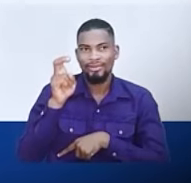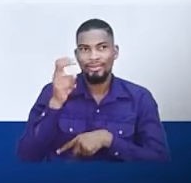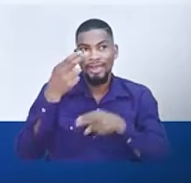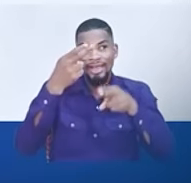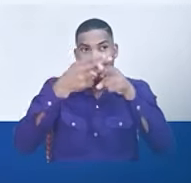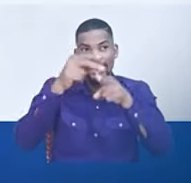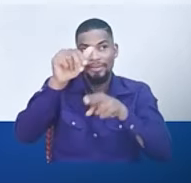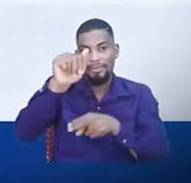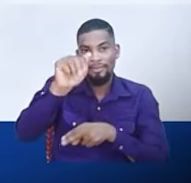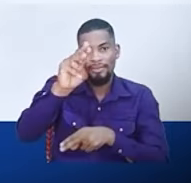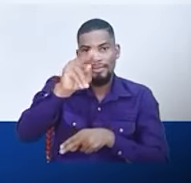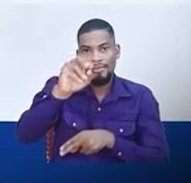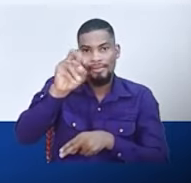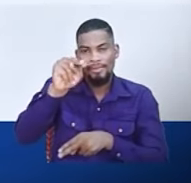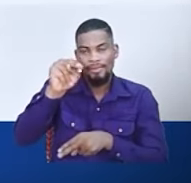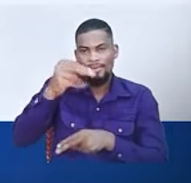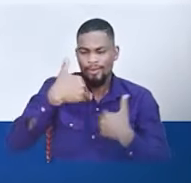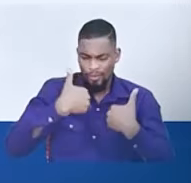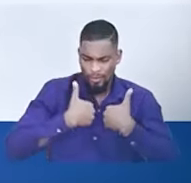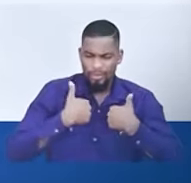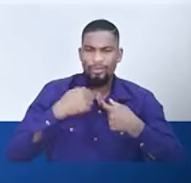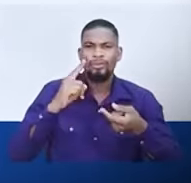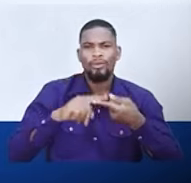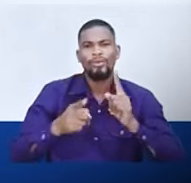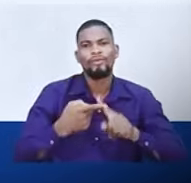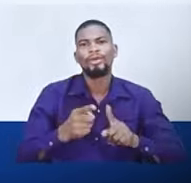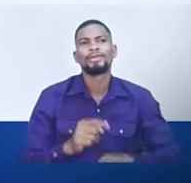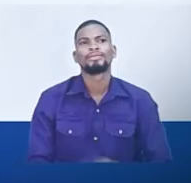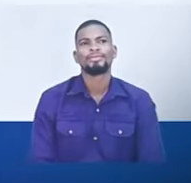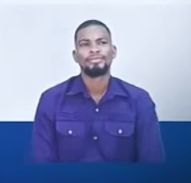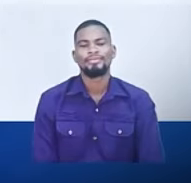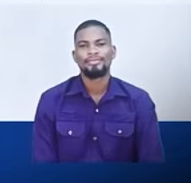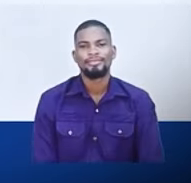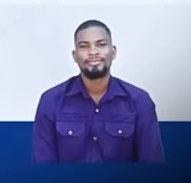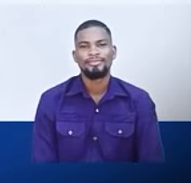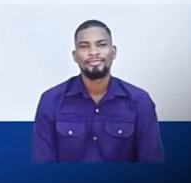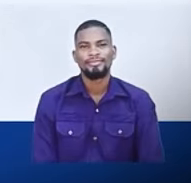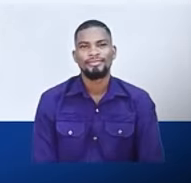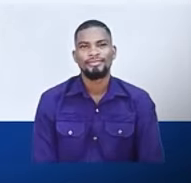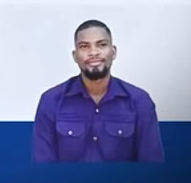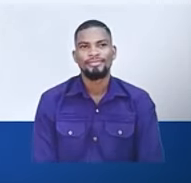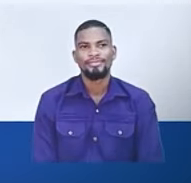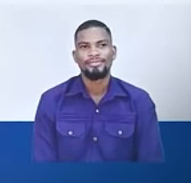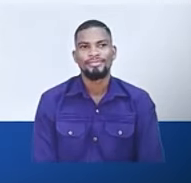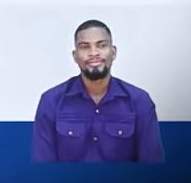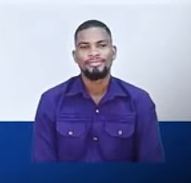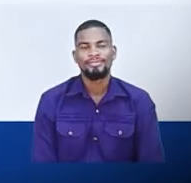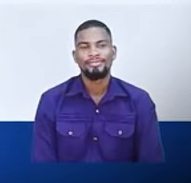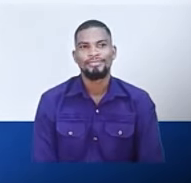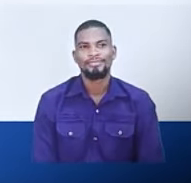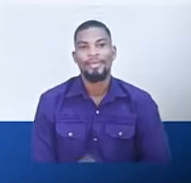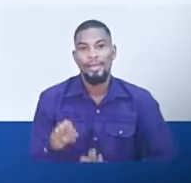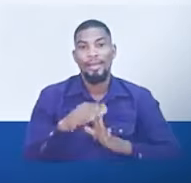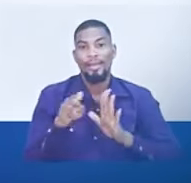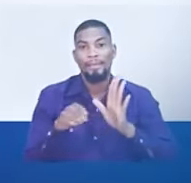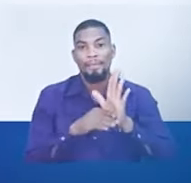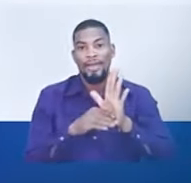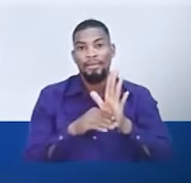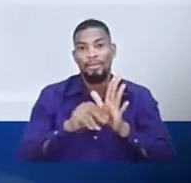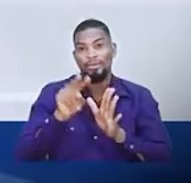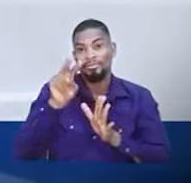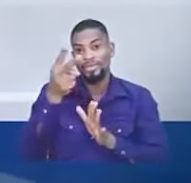friend. Amnon had a friend. And my maiden text will be taken from 2